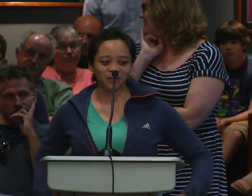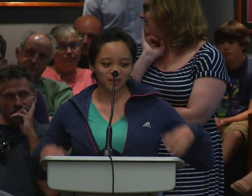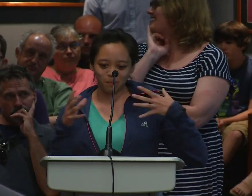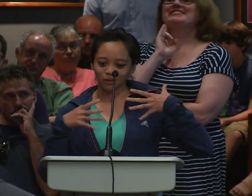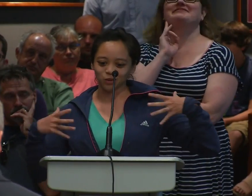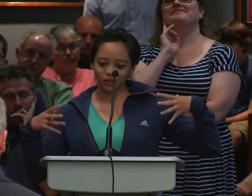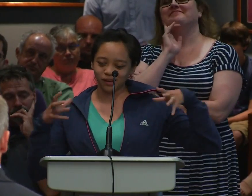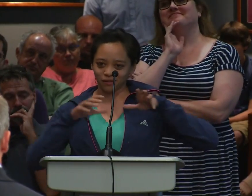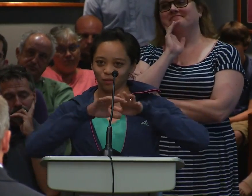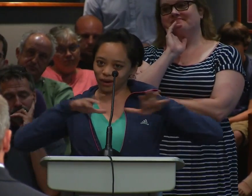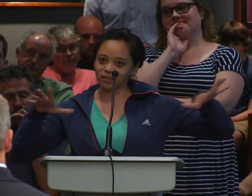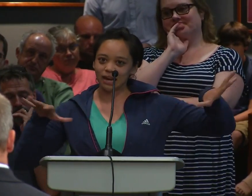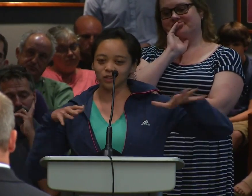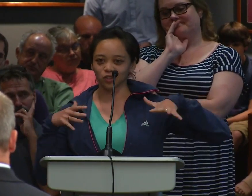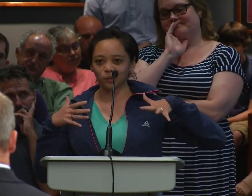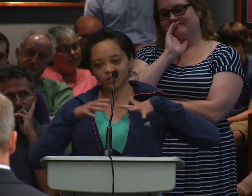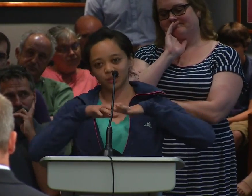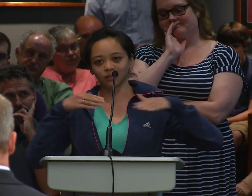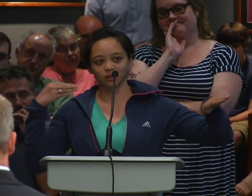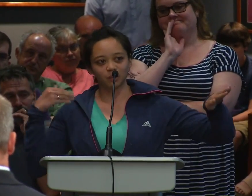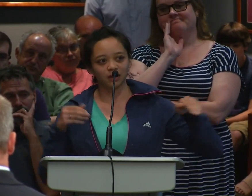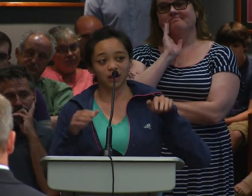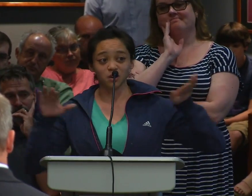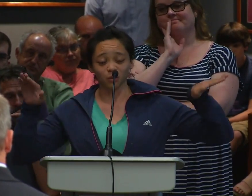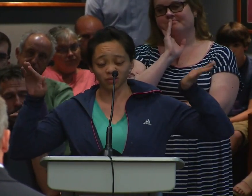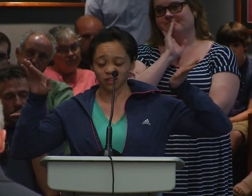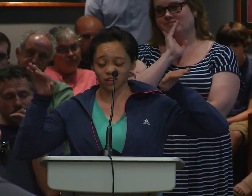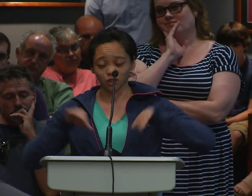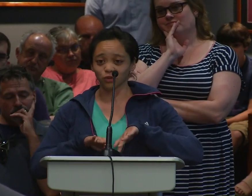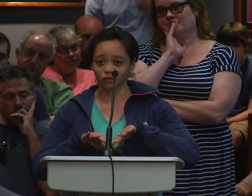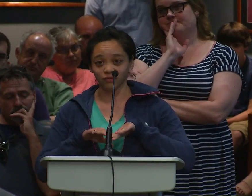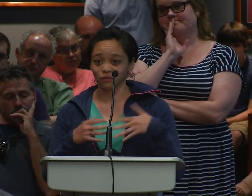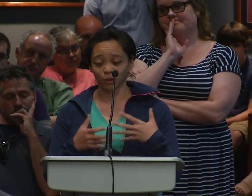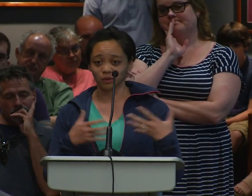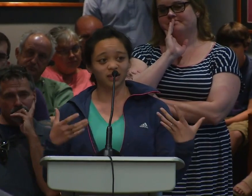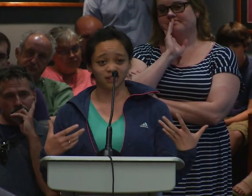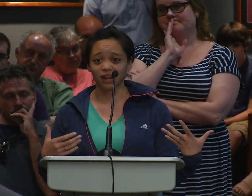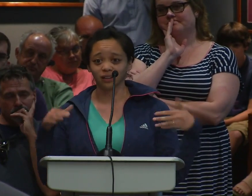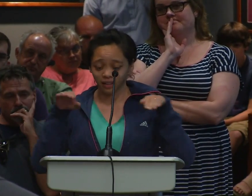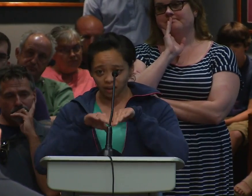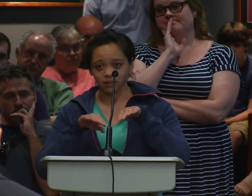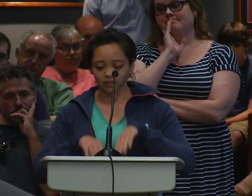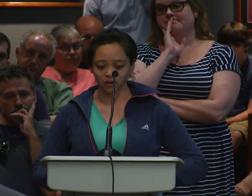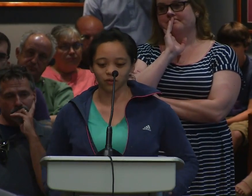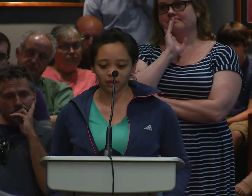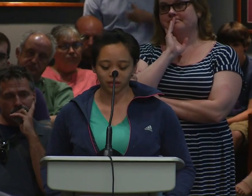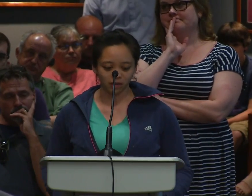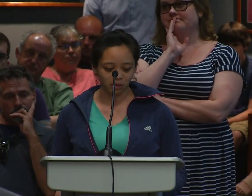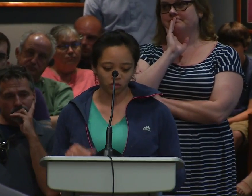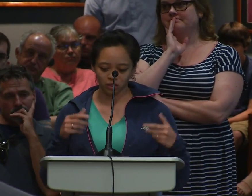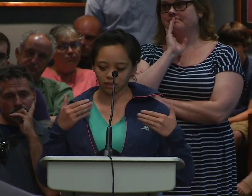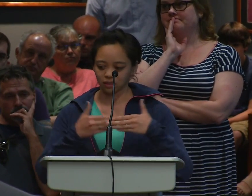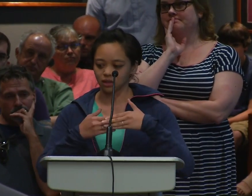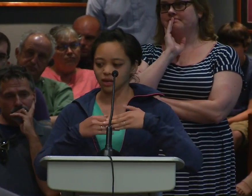I think the boundary of where the data is showing should be a little expanded. I know we're in a huge, we're almost like in a valley and kind of in a cove. I think